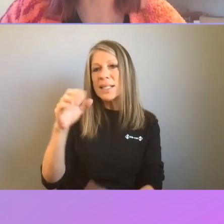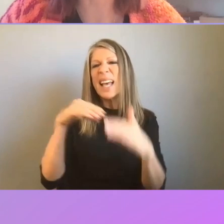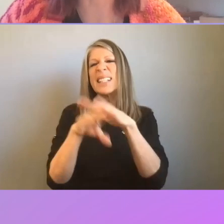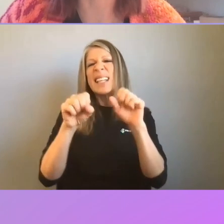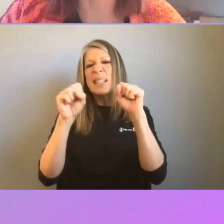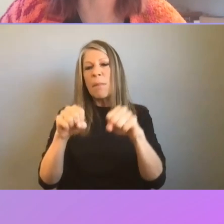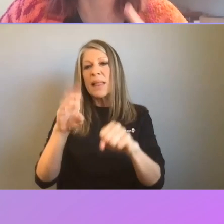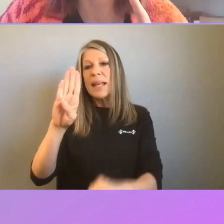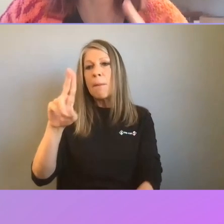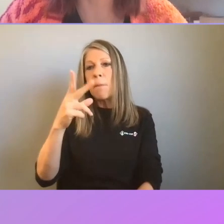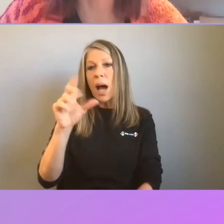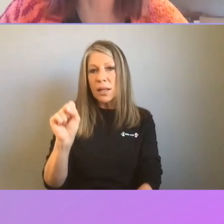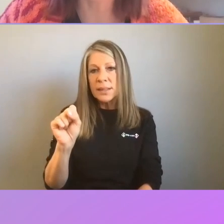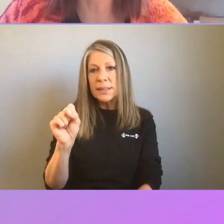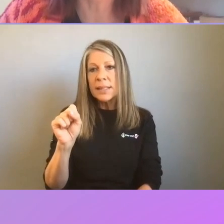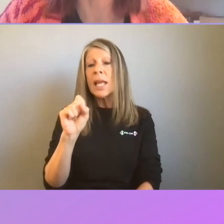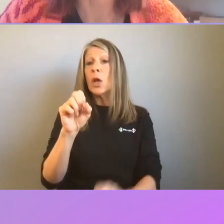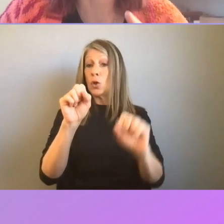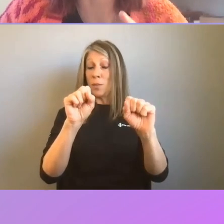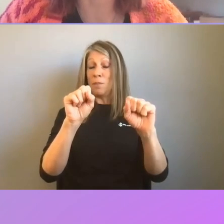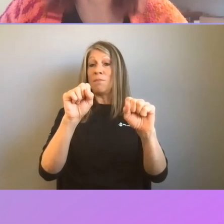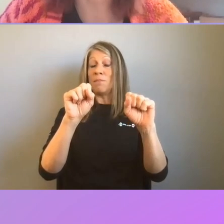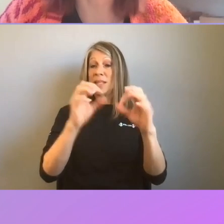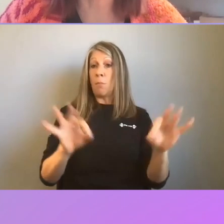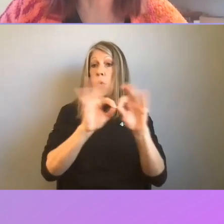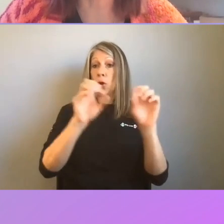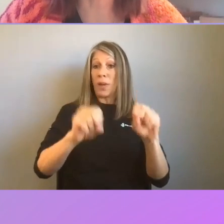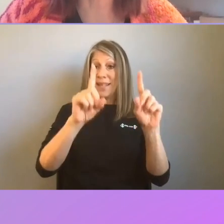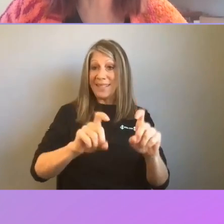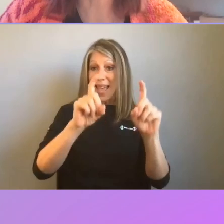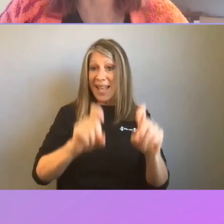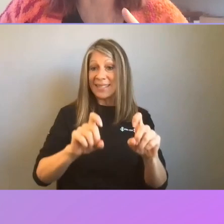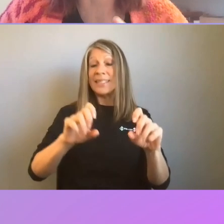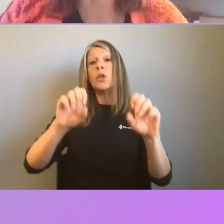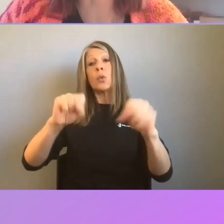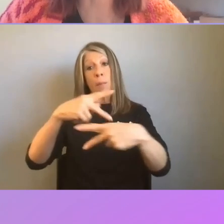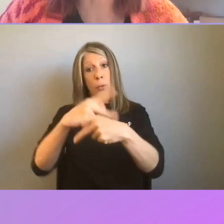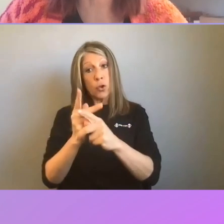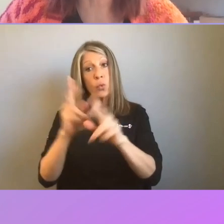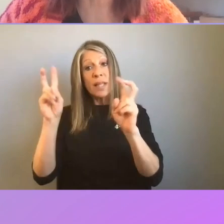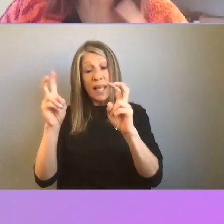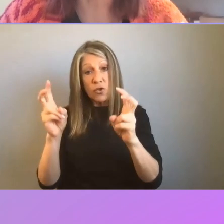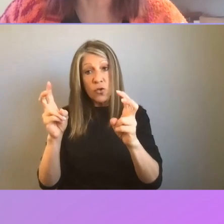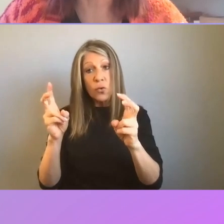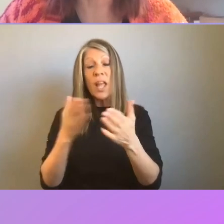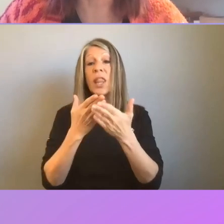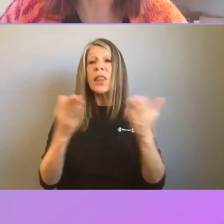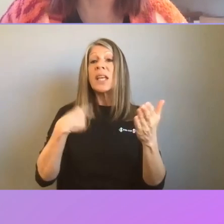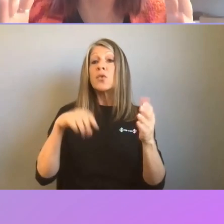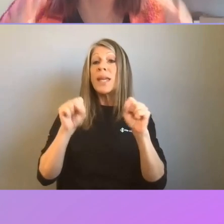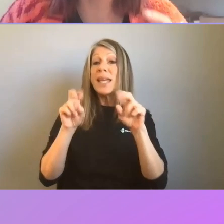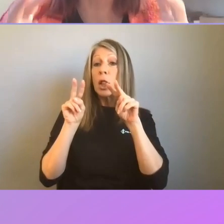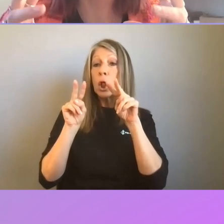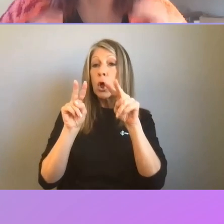importance is that they are testable, that they are reproducible issues. There are things that we're able to look at